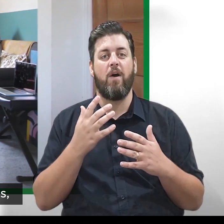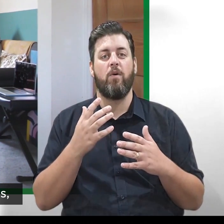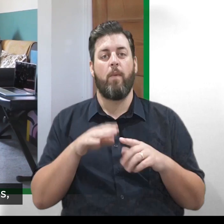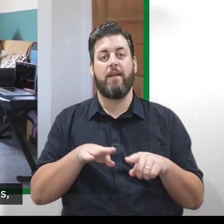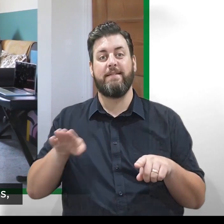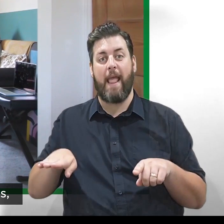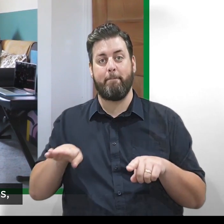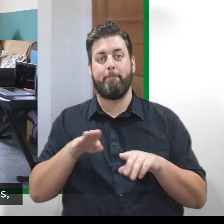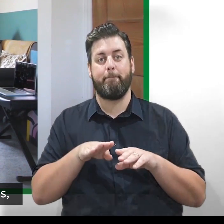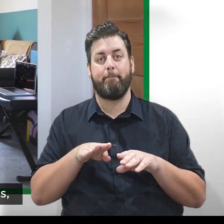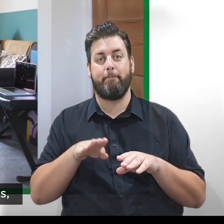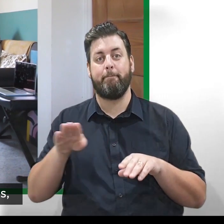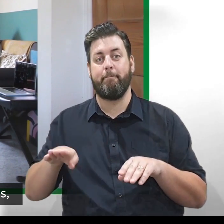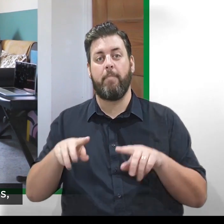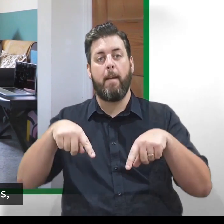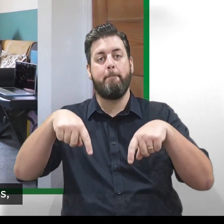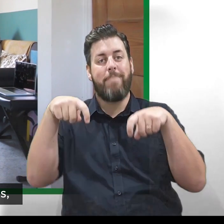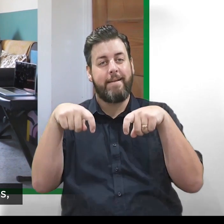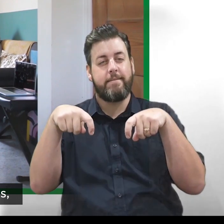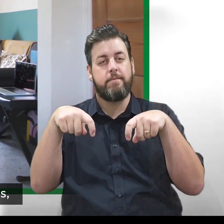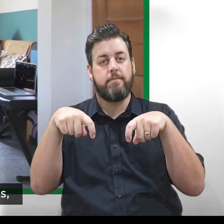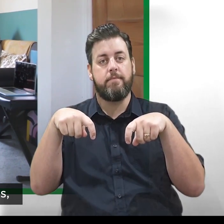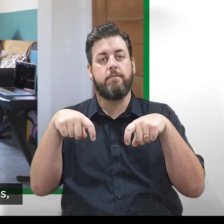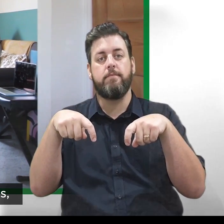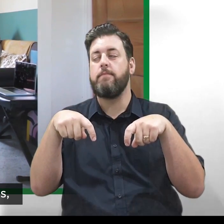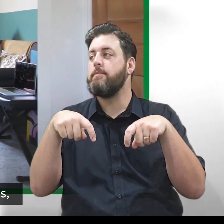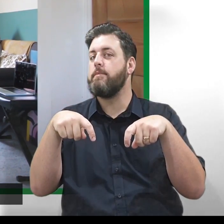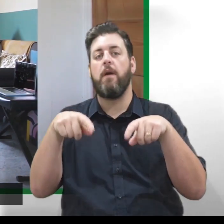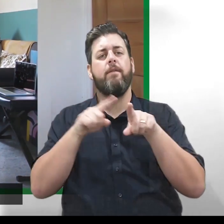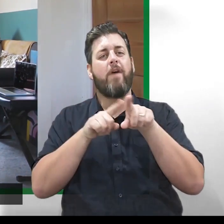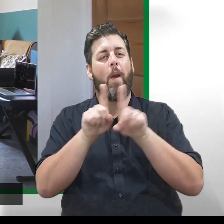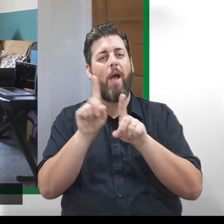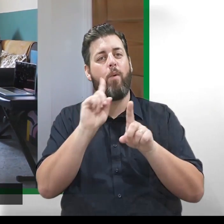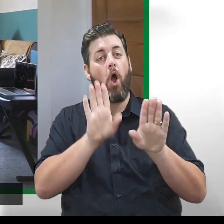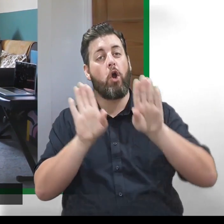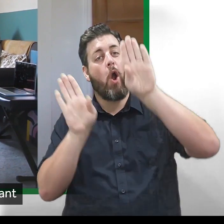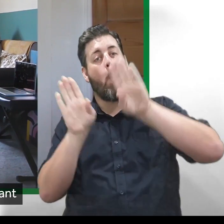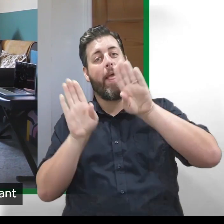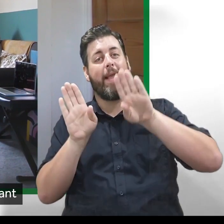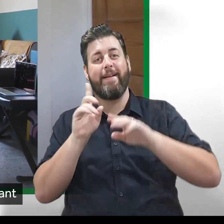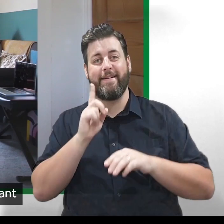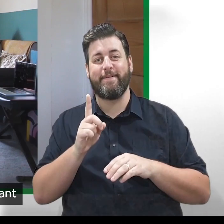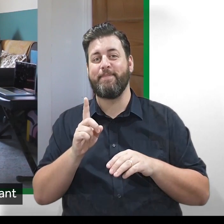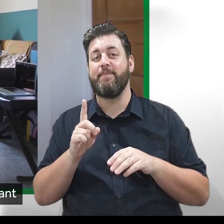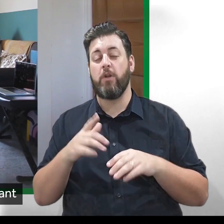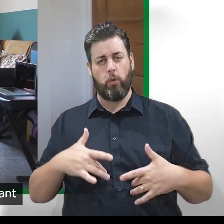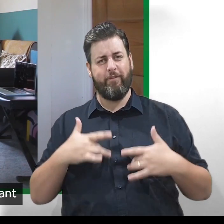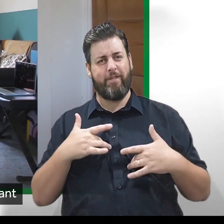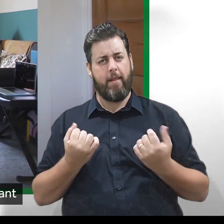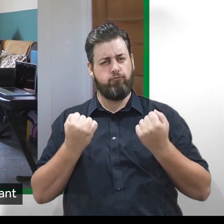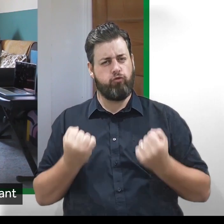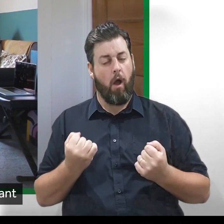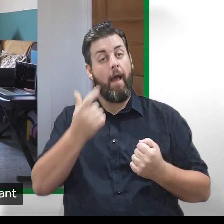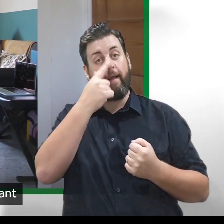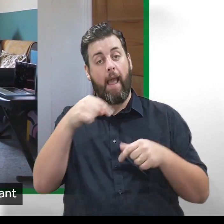from here, we're going to step out to the right. We're going to bend those knees. And then we've got our goalkeeper movement. And so here, if you're